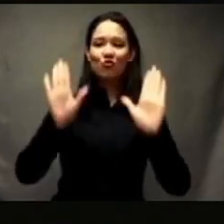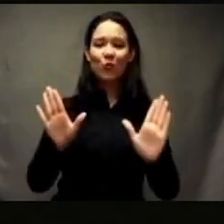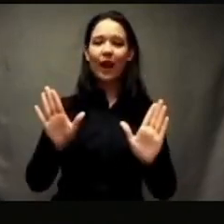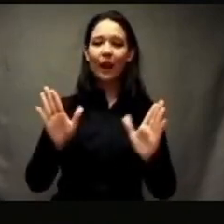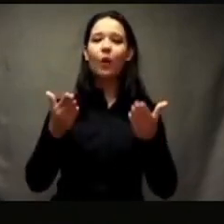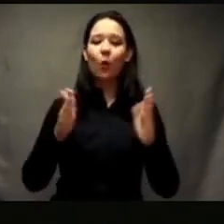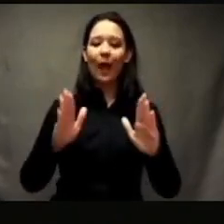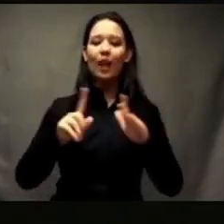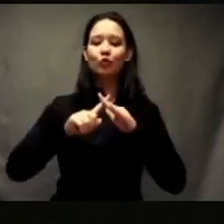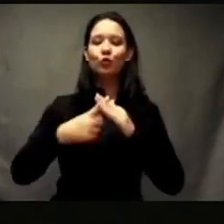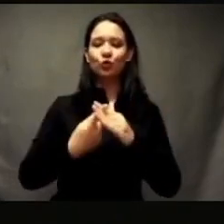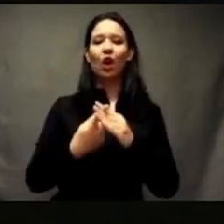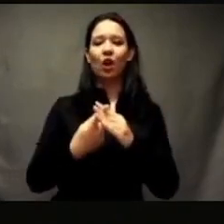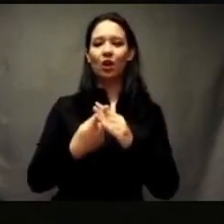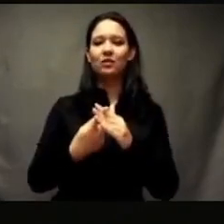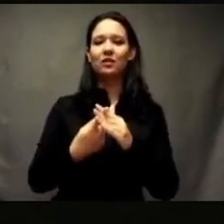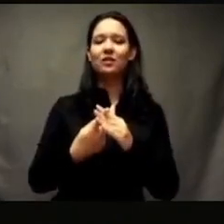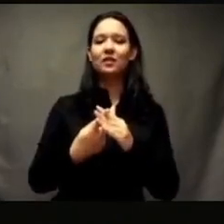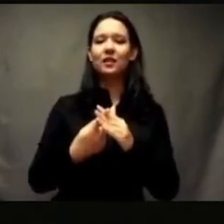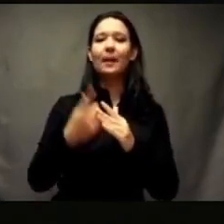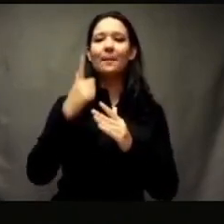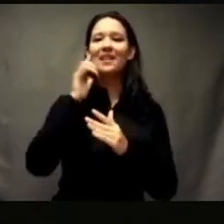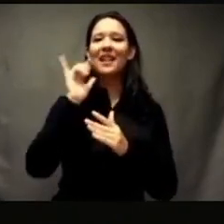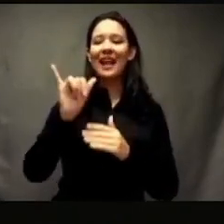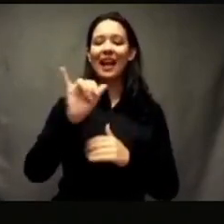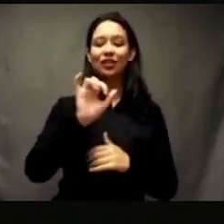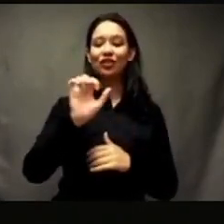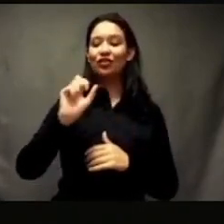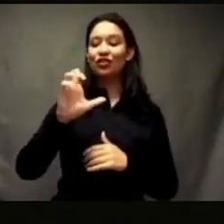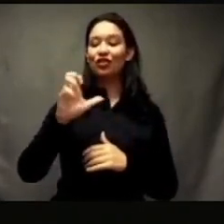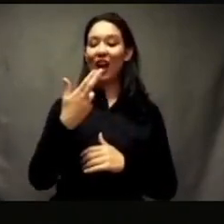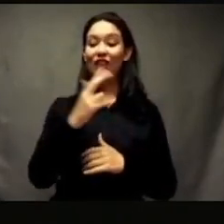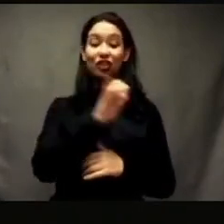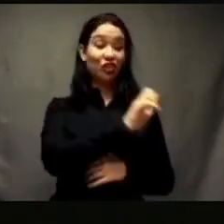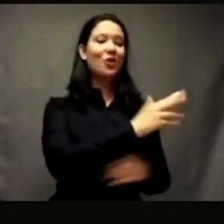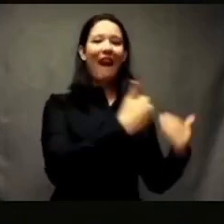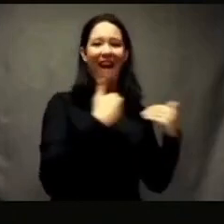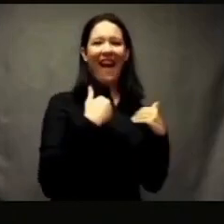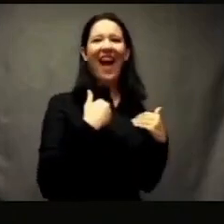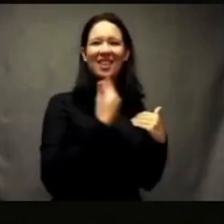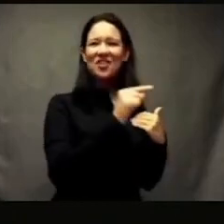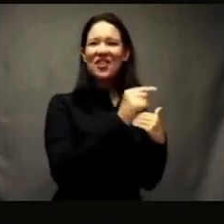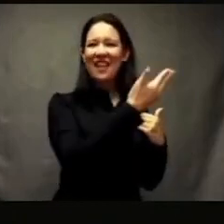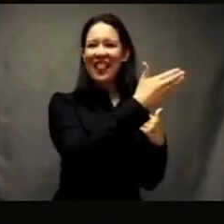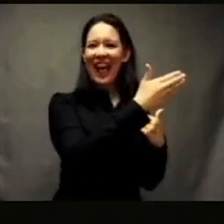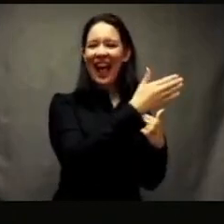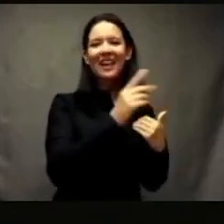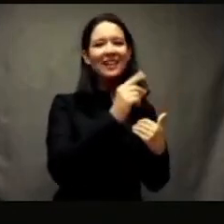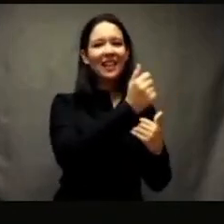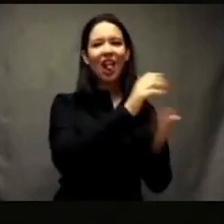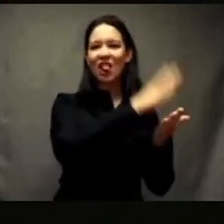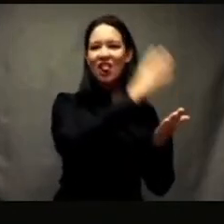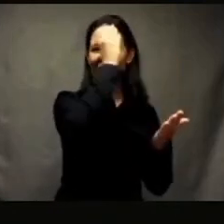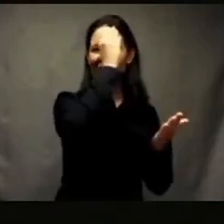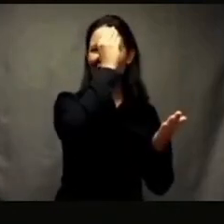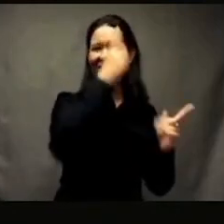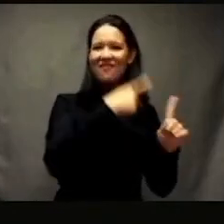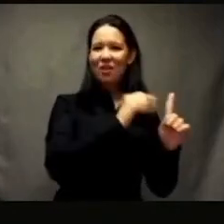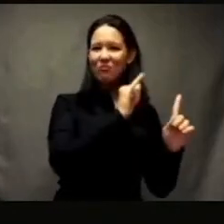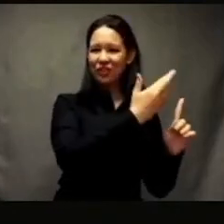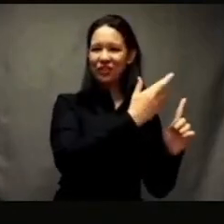way to start, because that is ScratchJr has the green flag, and that's one of the first things kids learn on ScratchJr as